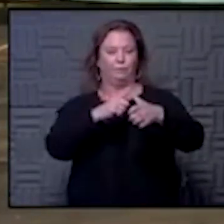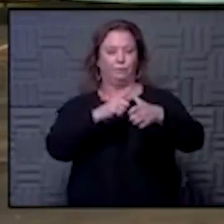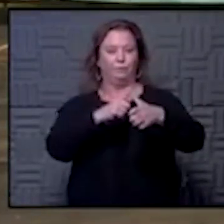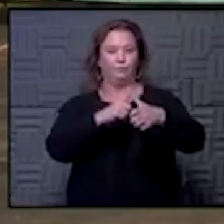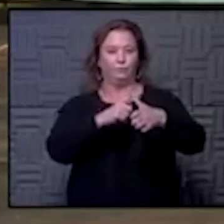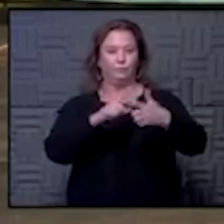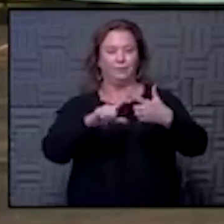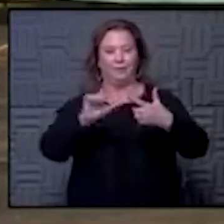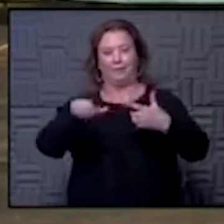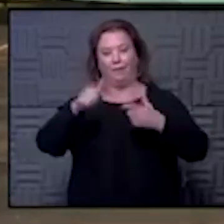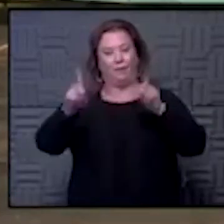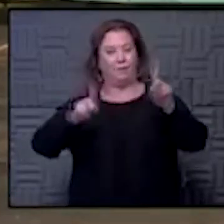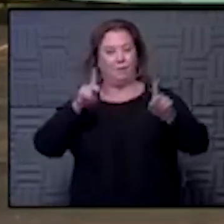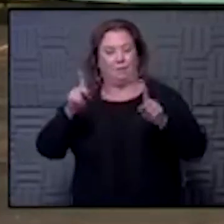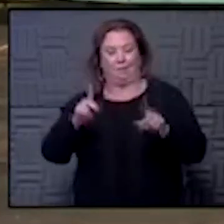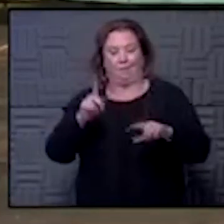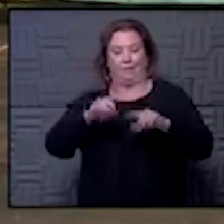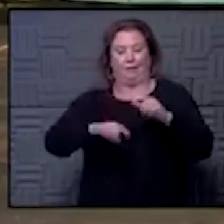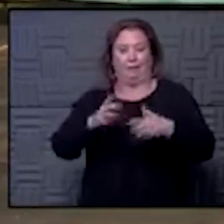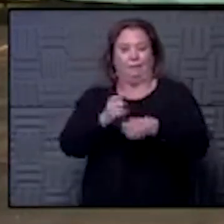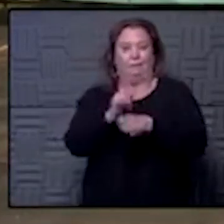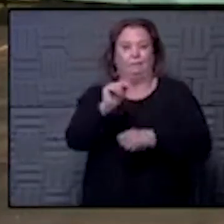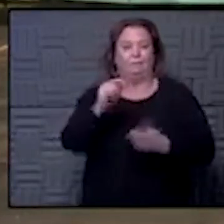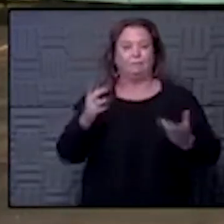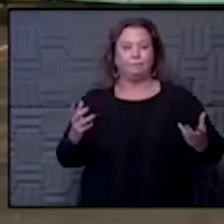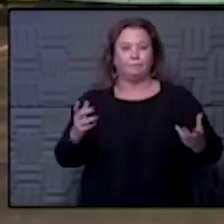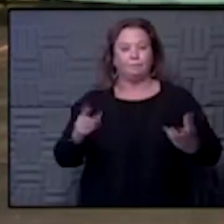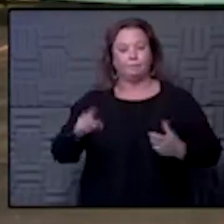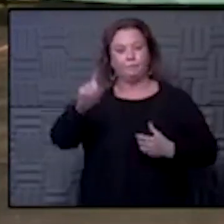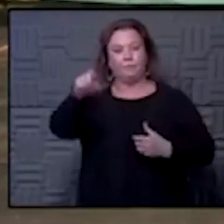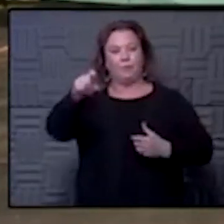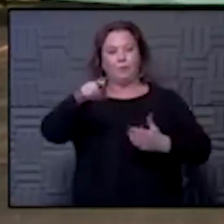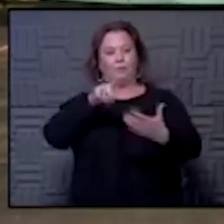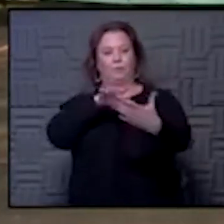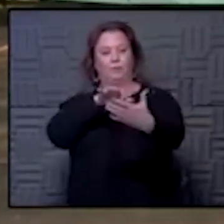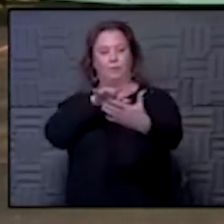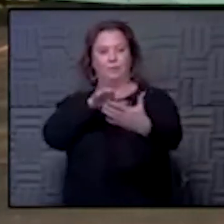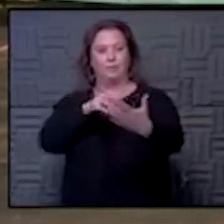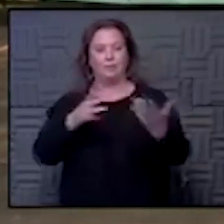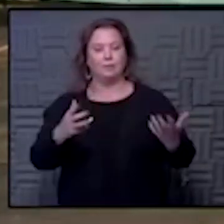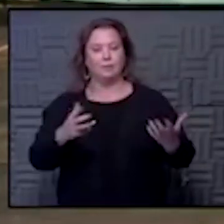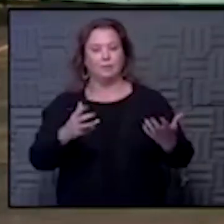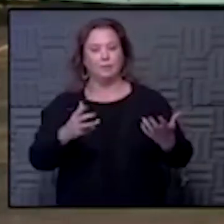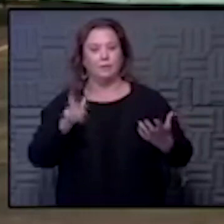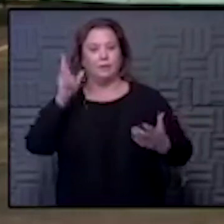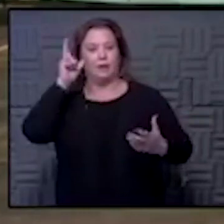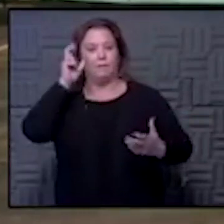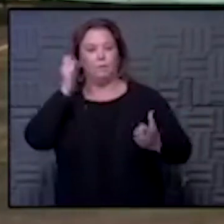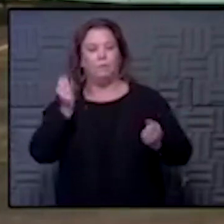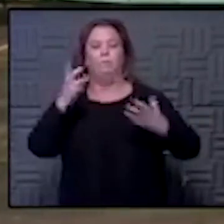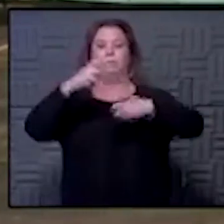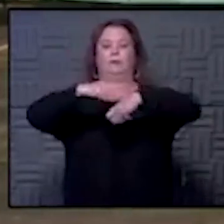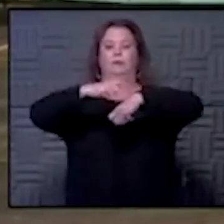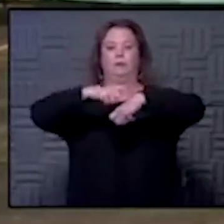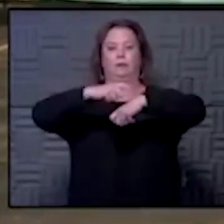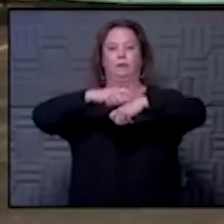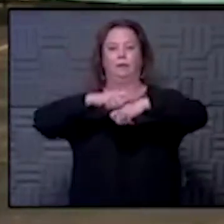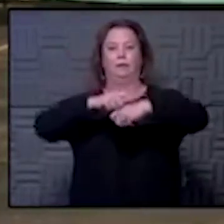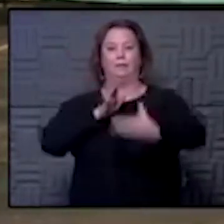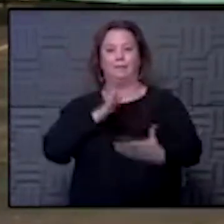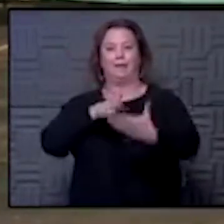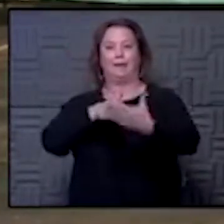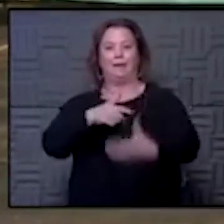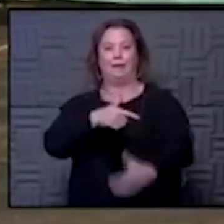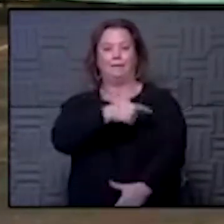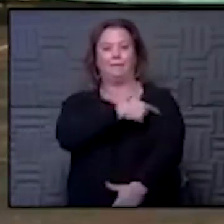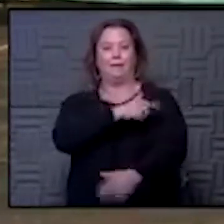there's other people that won't be able to get it. So we have to do the studies because, as you have heard many times, the anti-vaccine